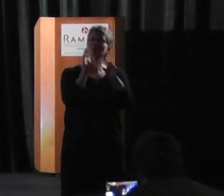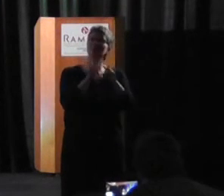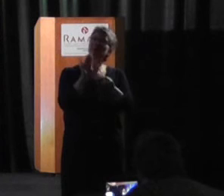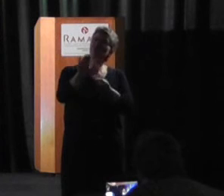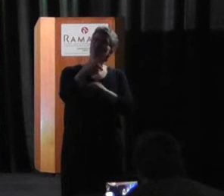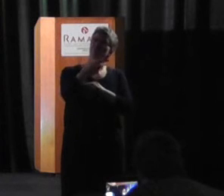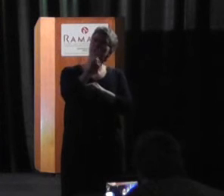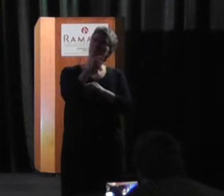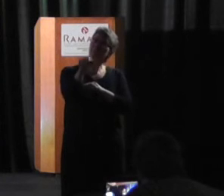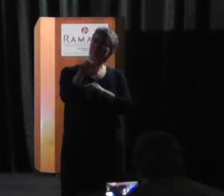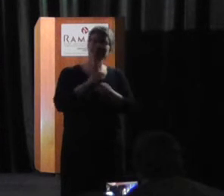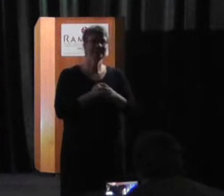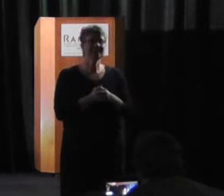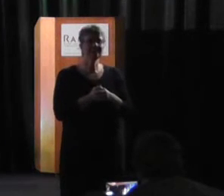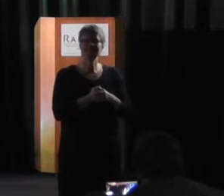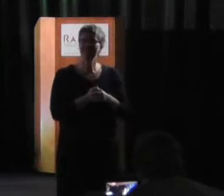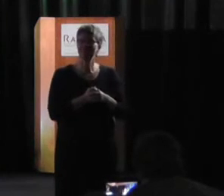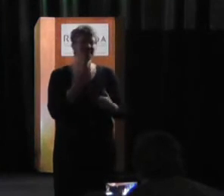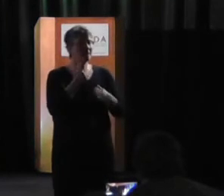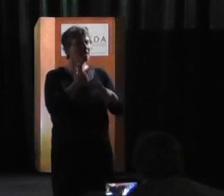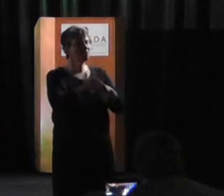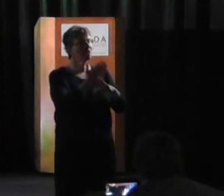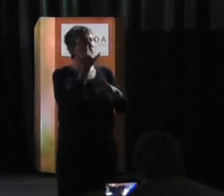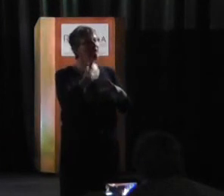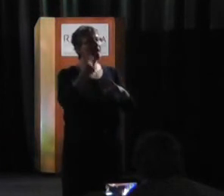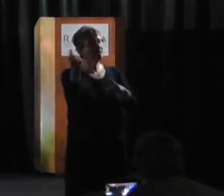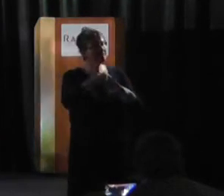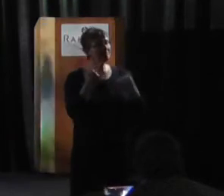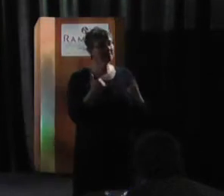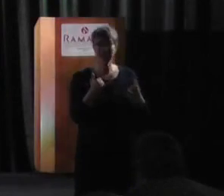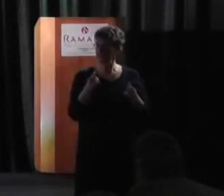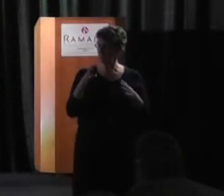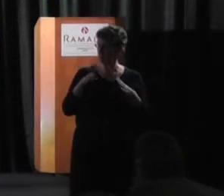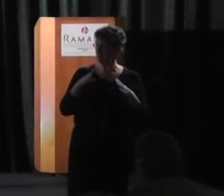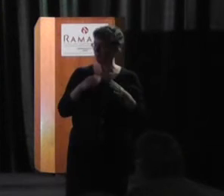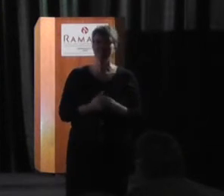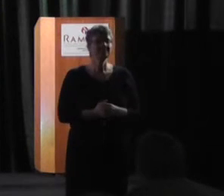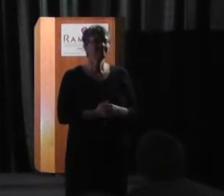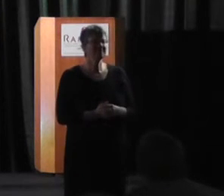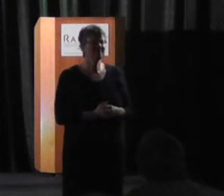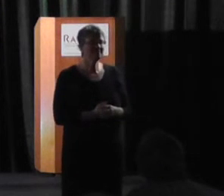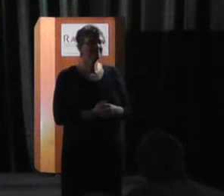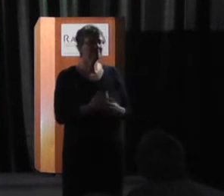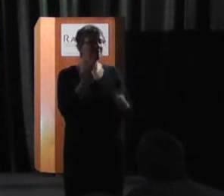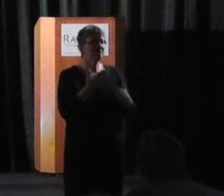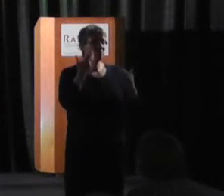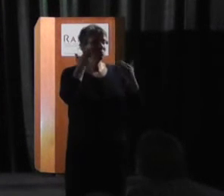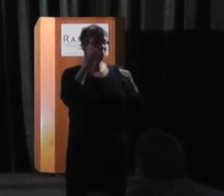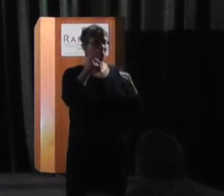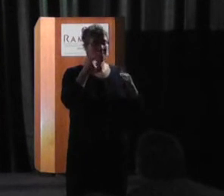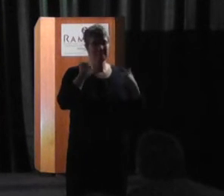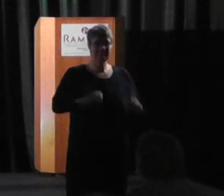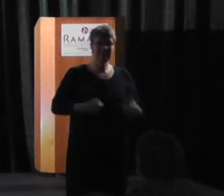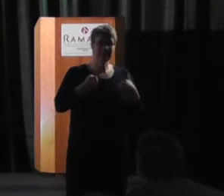Tell us about your puppy. Maybe I could share why I'm here today. Is that all right with you, Leslie? For those of you who don't know, maybe you